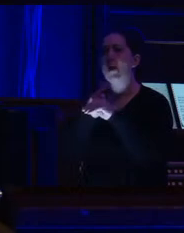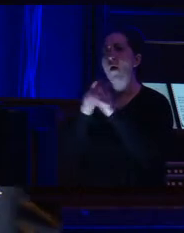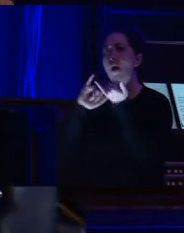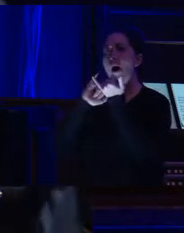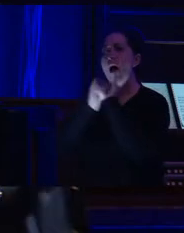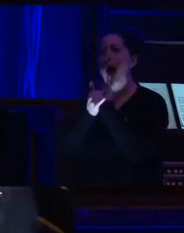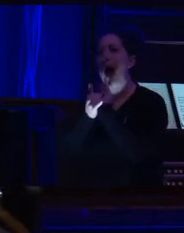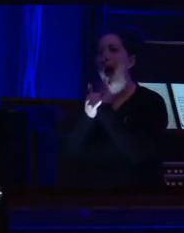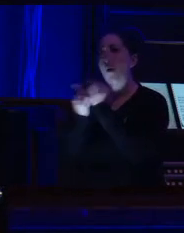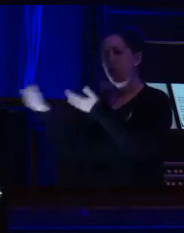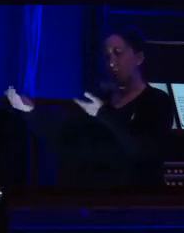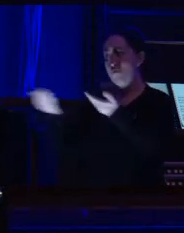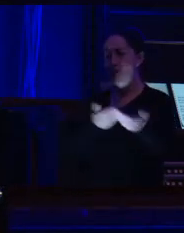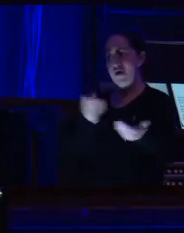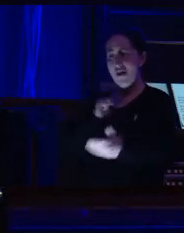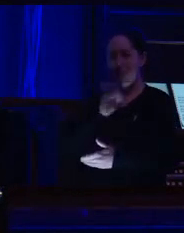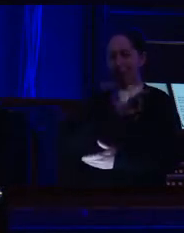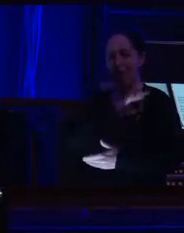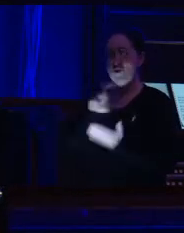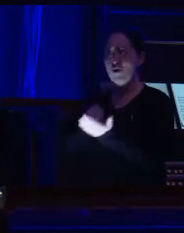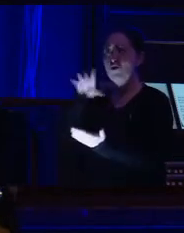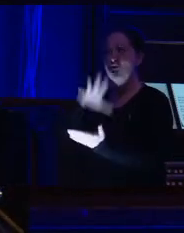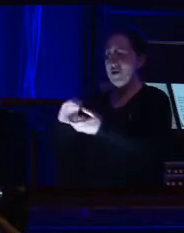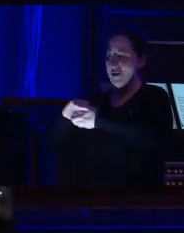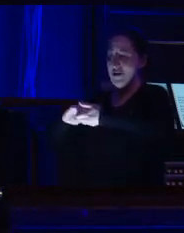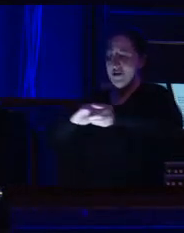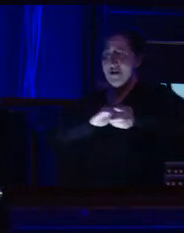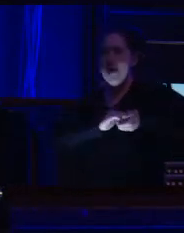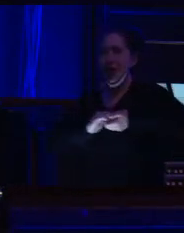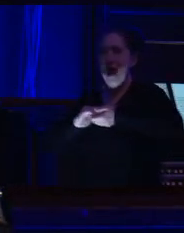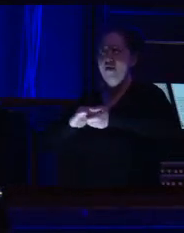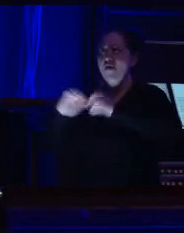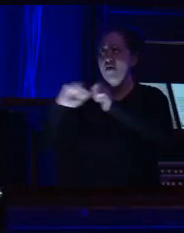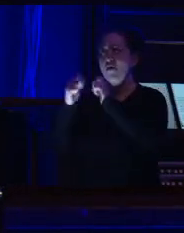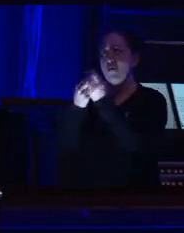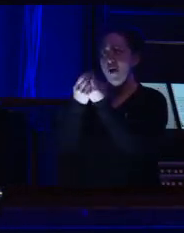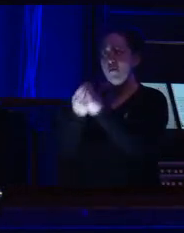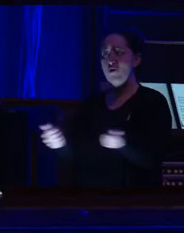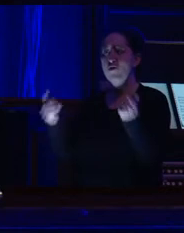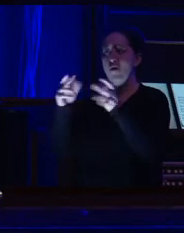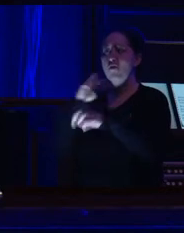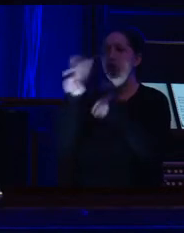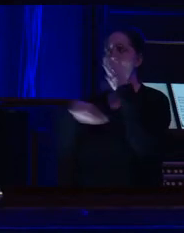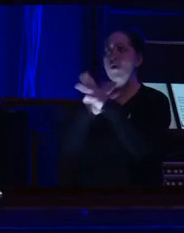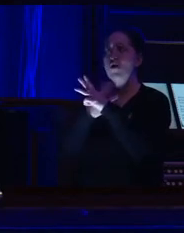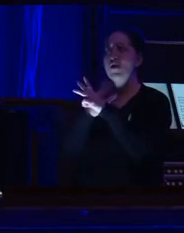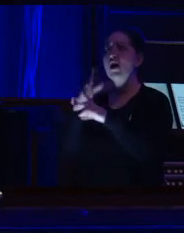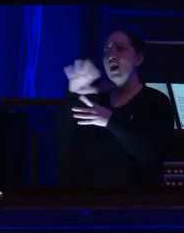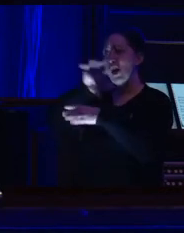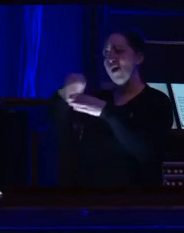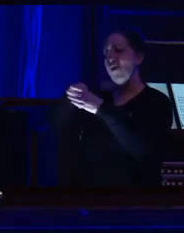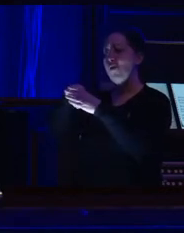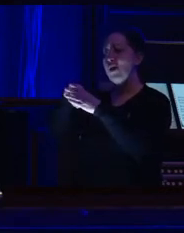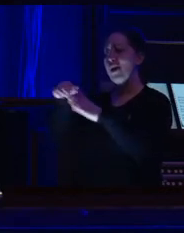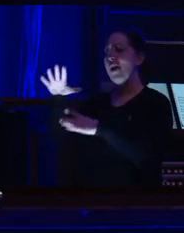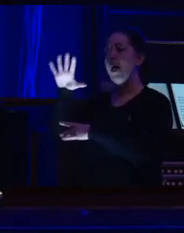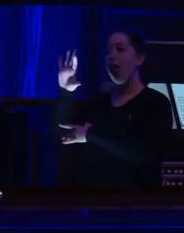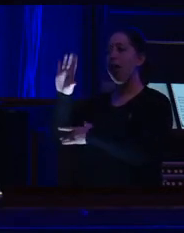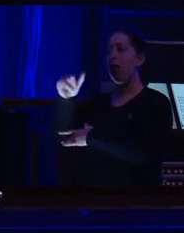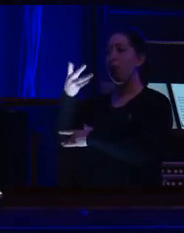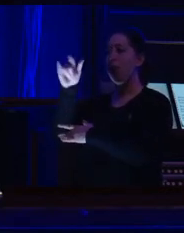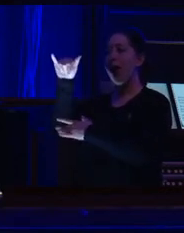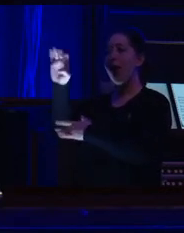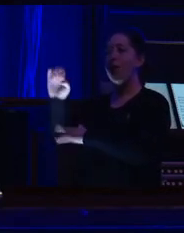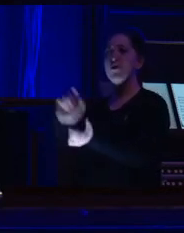bring faculty and students together to solve the most vexing problems of the world, like climate change.